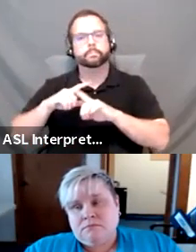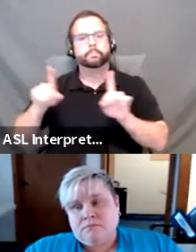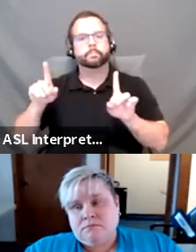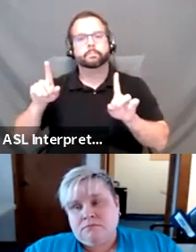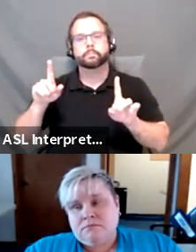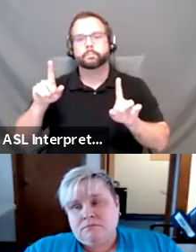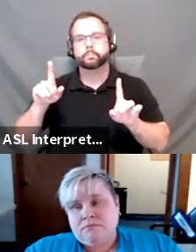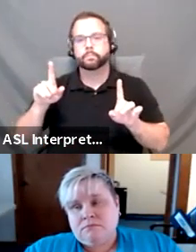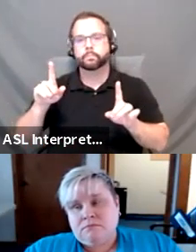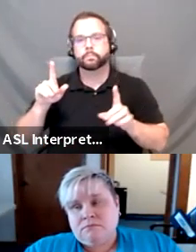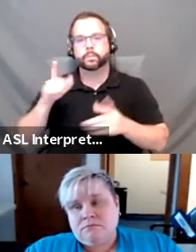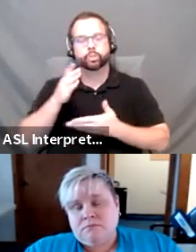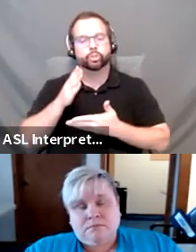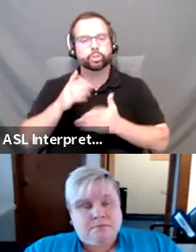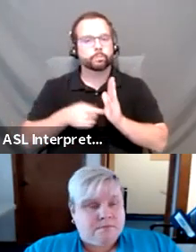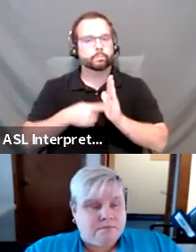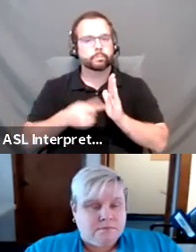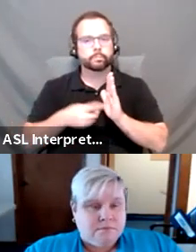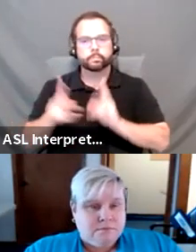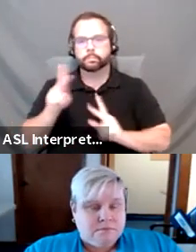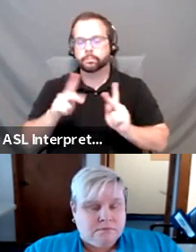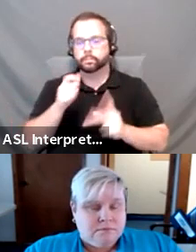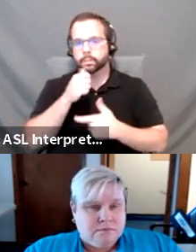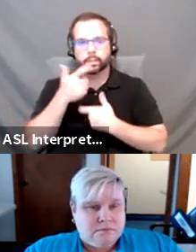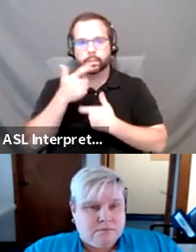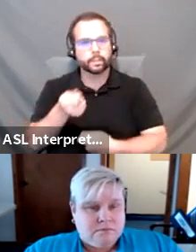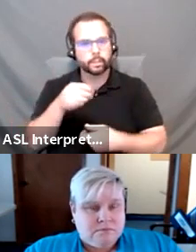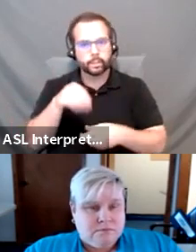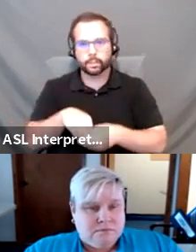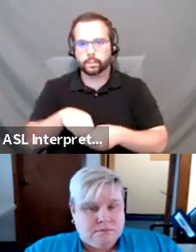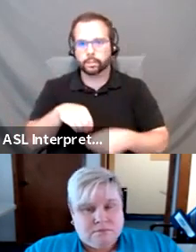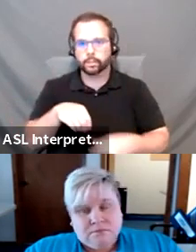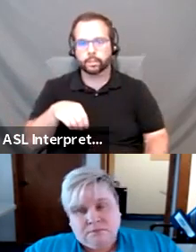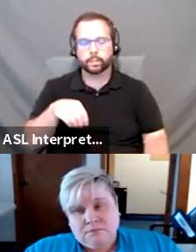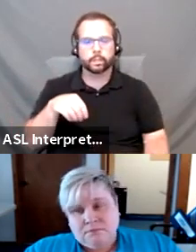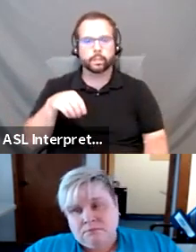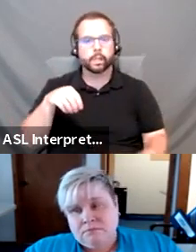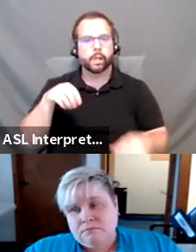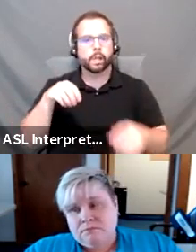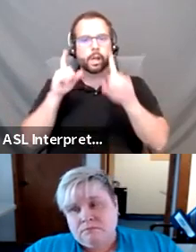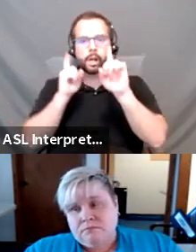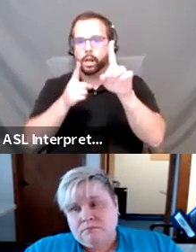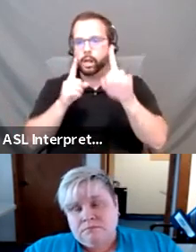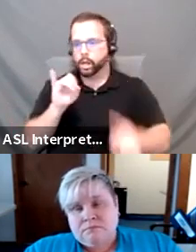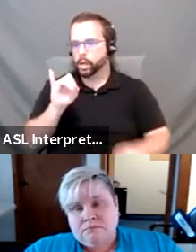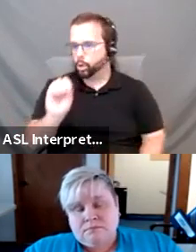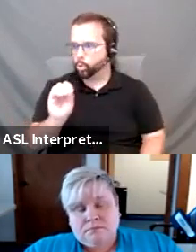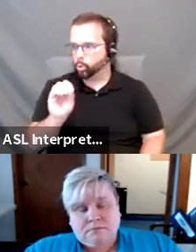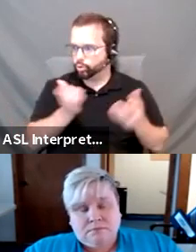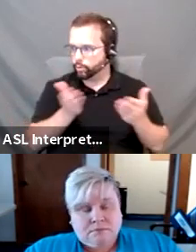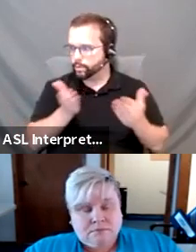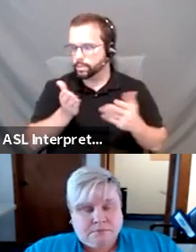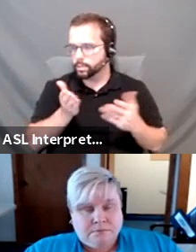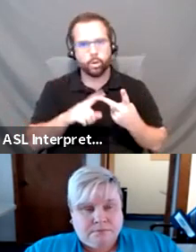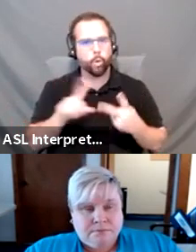the IL services or working towards a goal. They just are looking for you to kind of pay